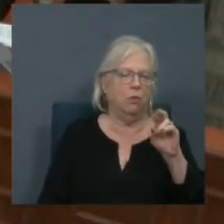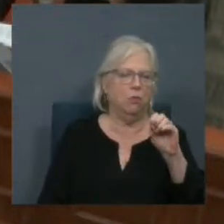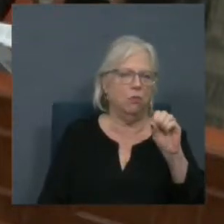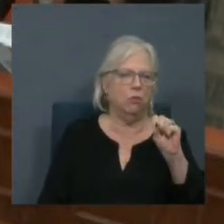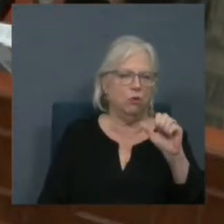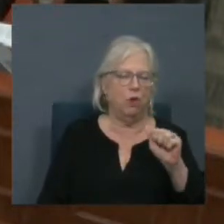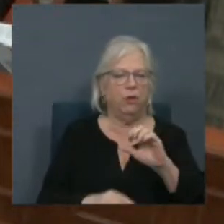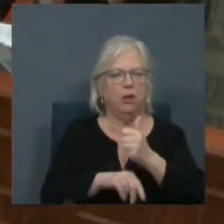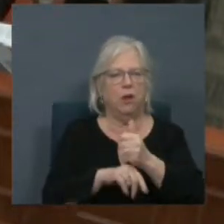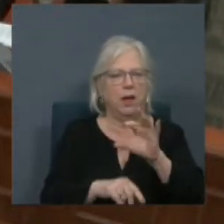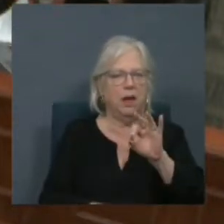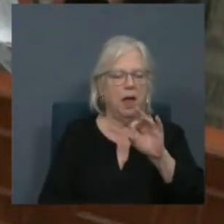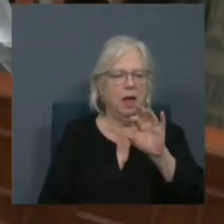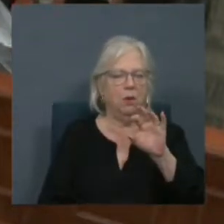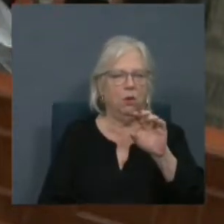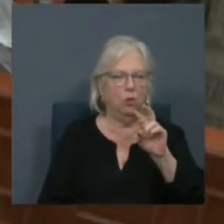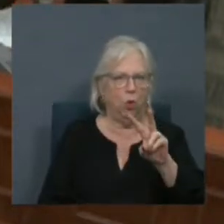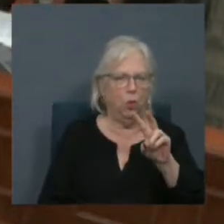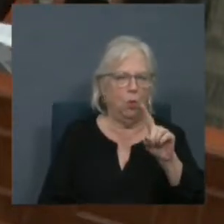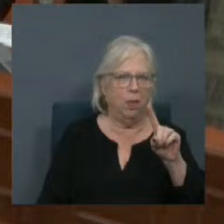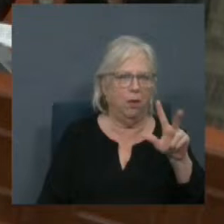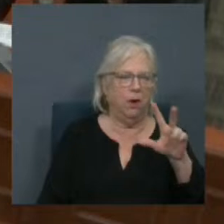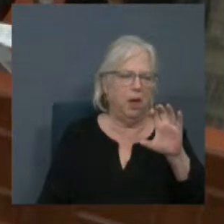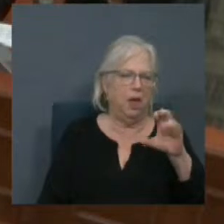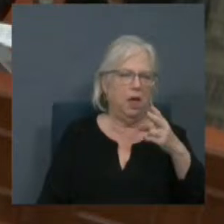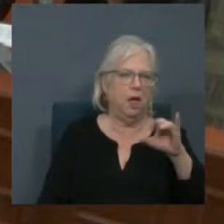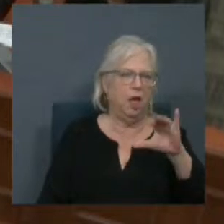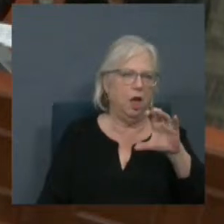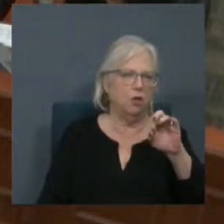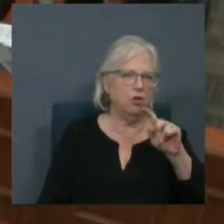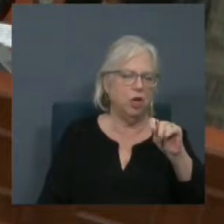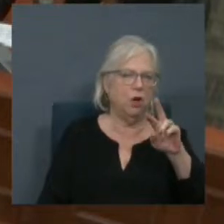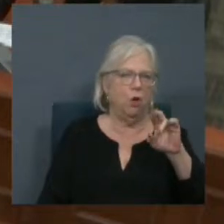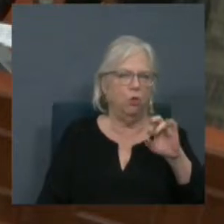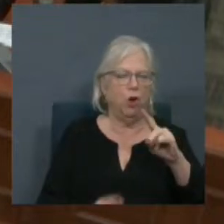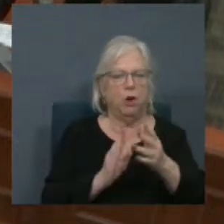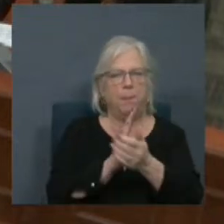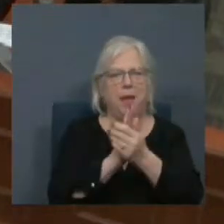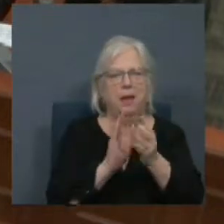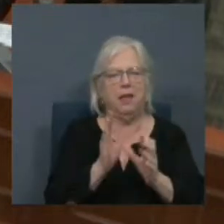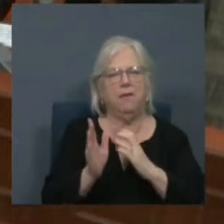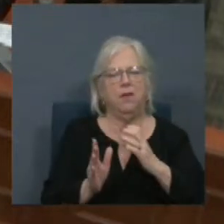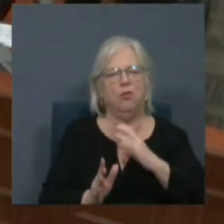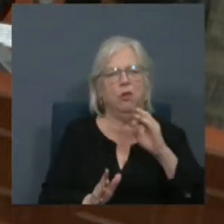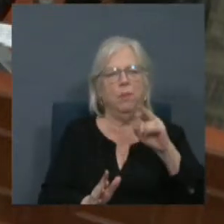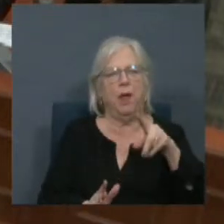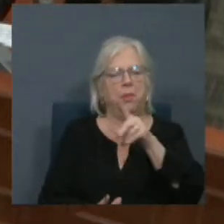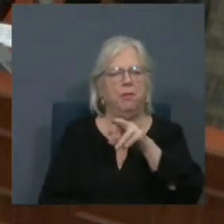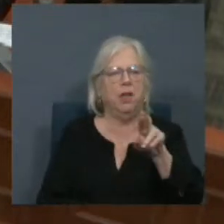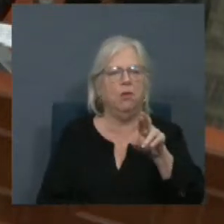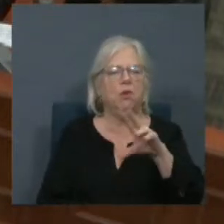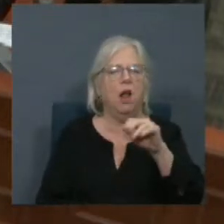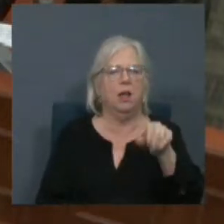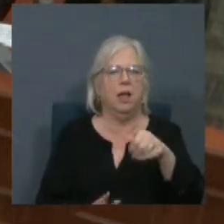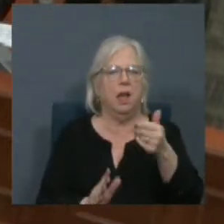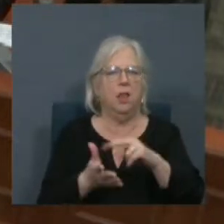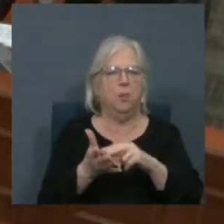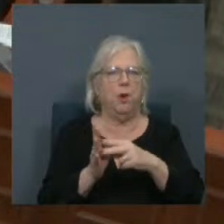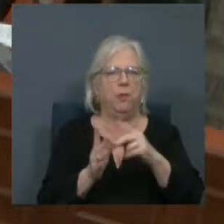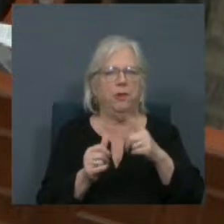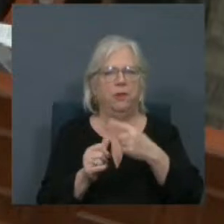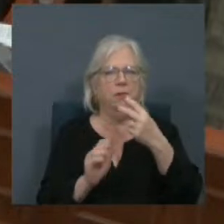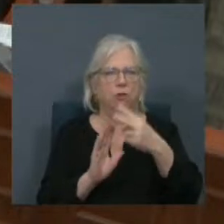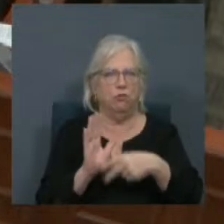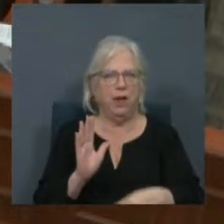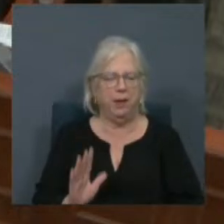PCD located at 9123 Chico Road, City of Little Rock, Arkansas, amending the official zoning map of the City of Little Rock, Arkansas, and for other purposes. First